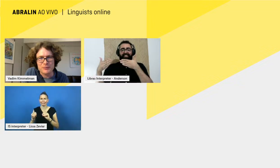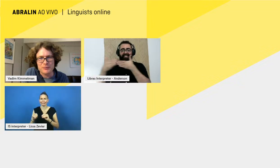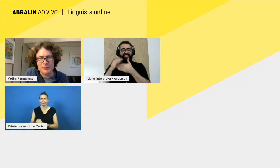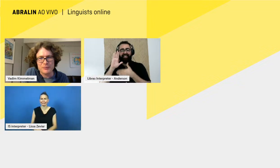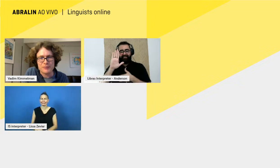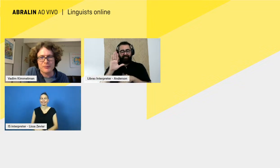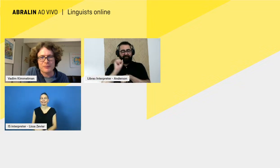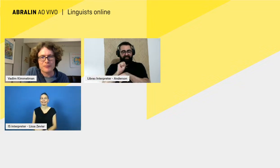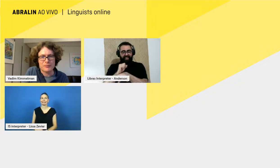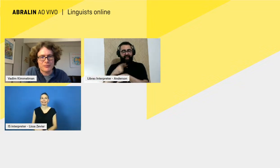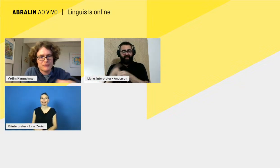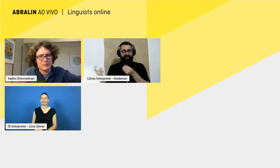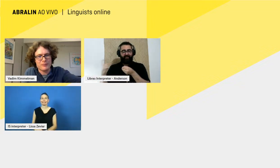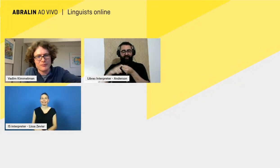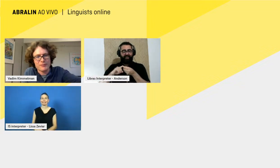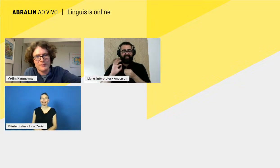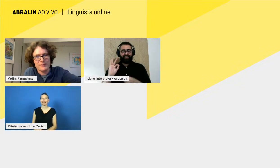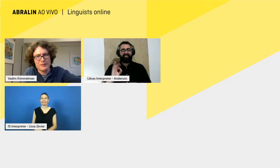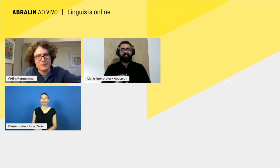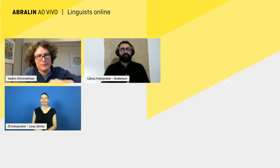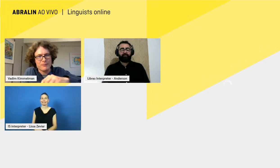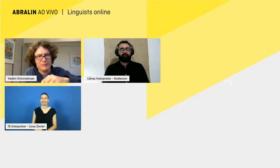apologize.